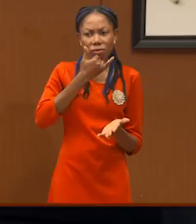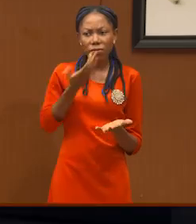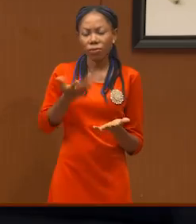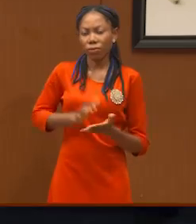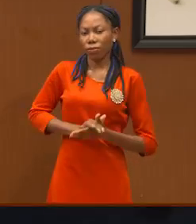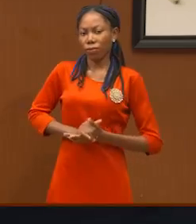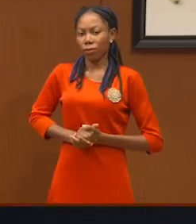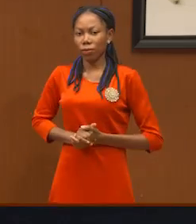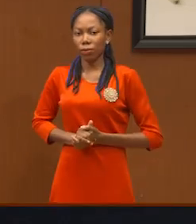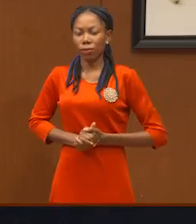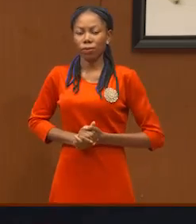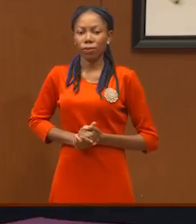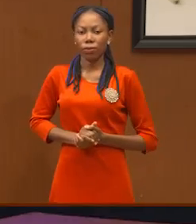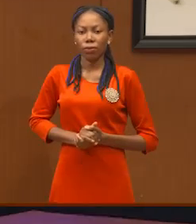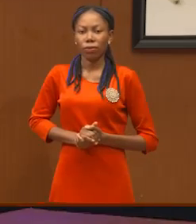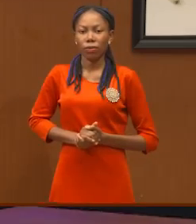Okay.